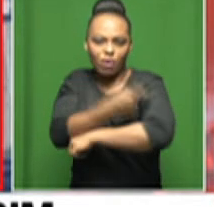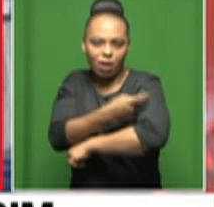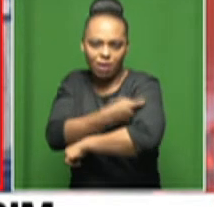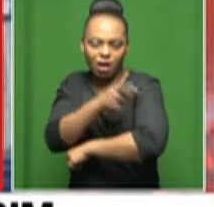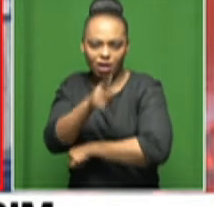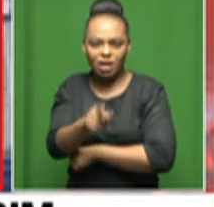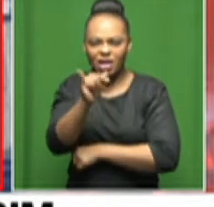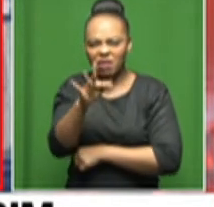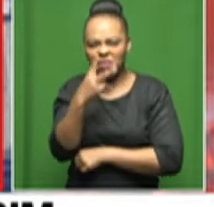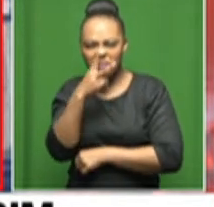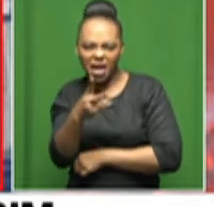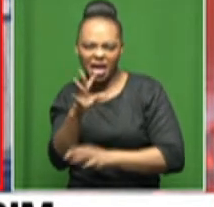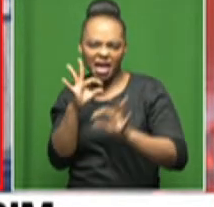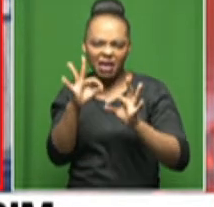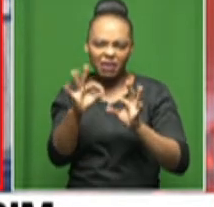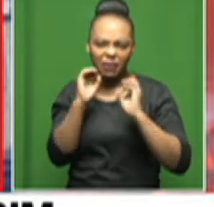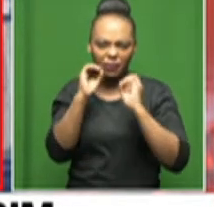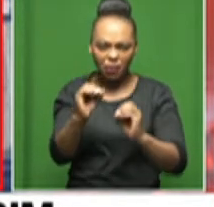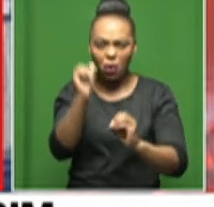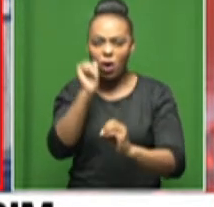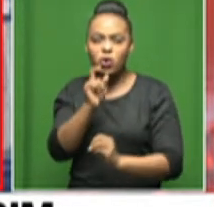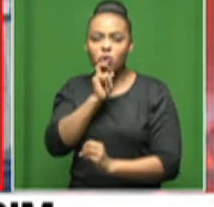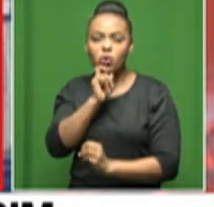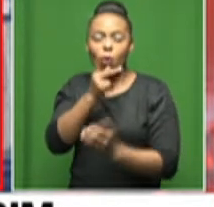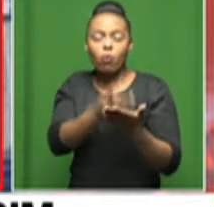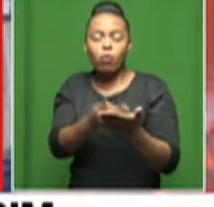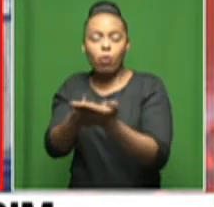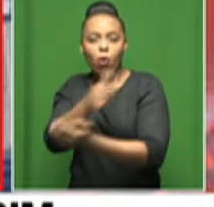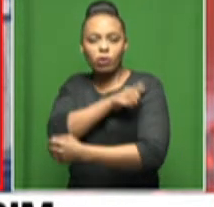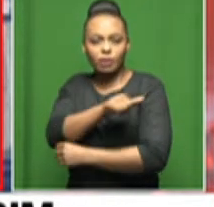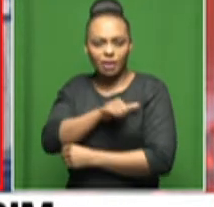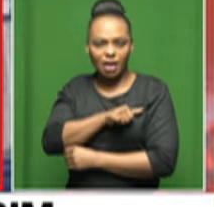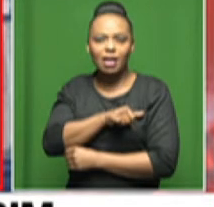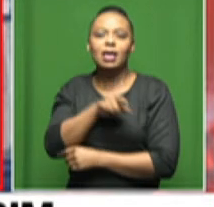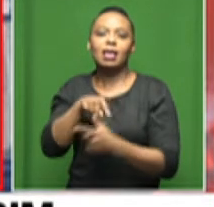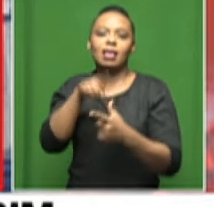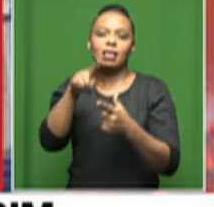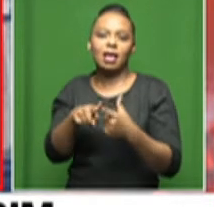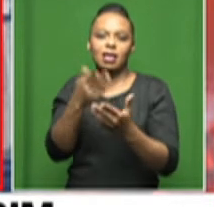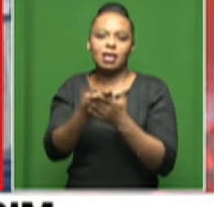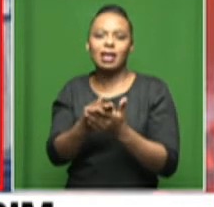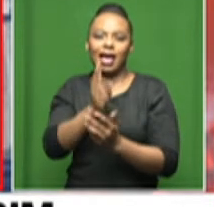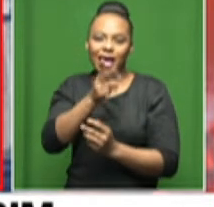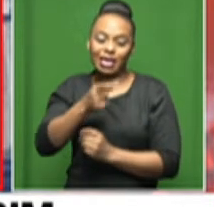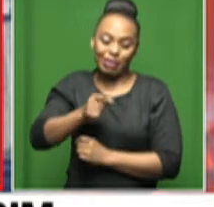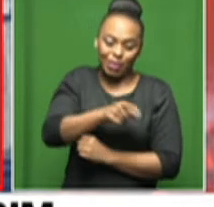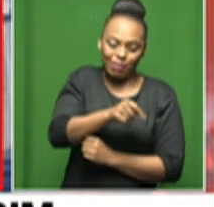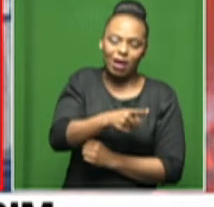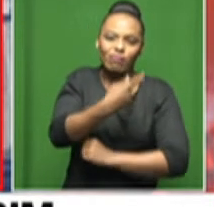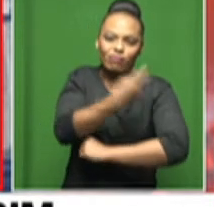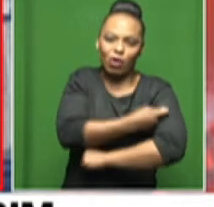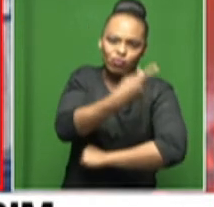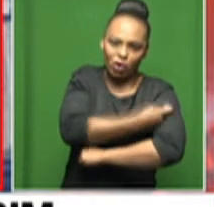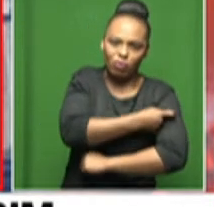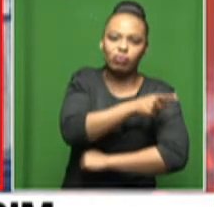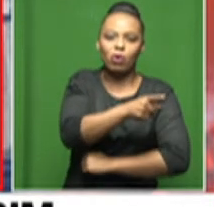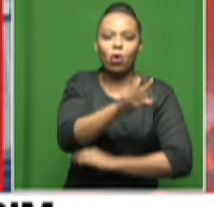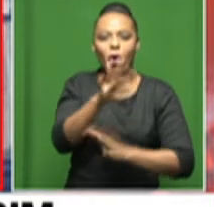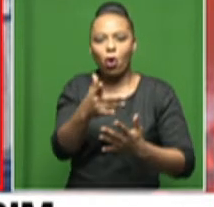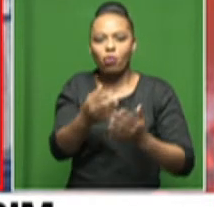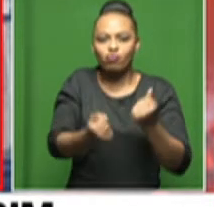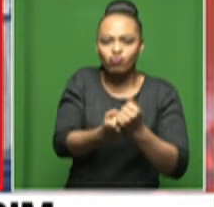in reducing hospitalizations, then we would need to offer those individuals another effective vaccine, either a booster of that vaccine